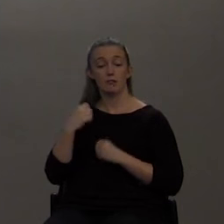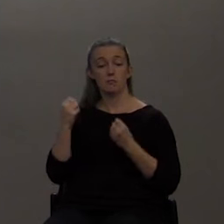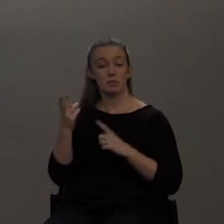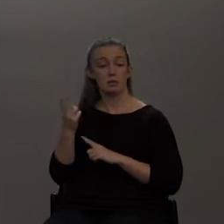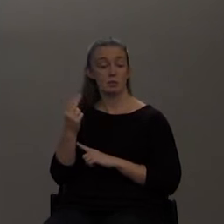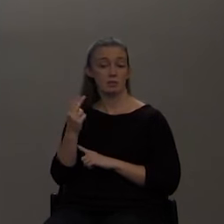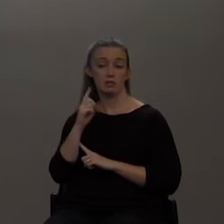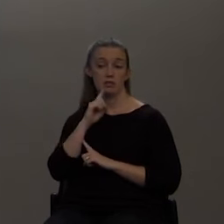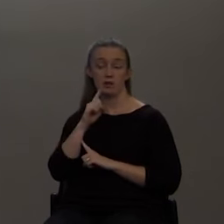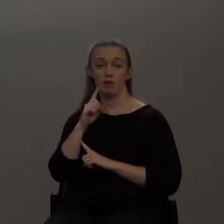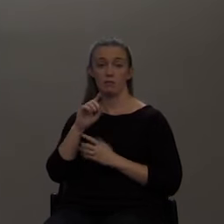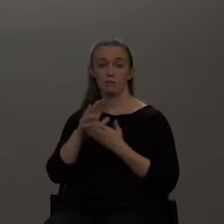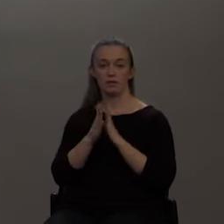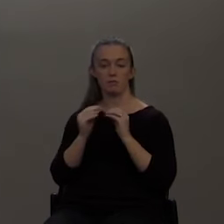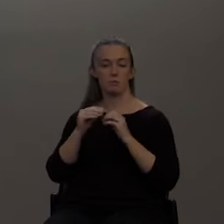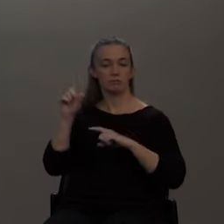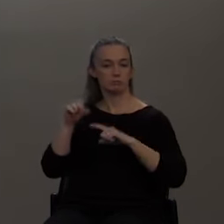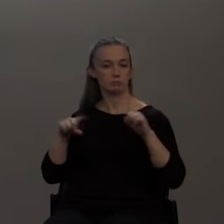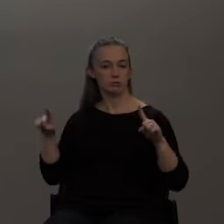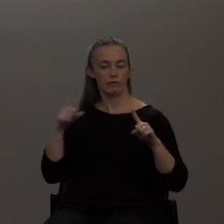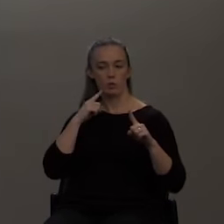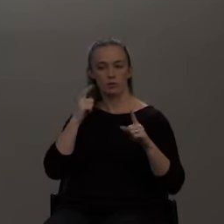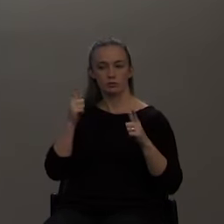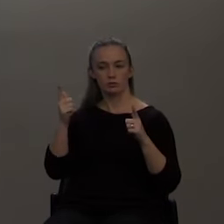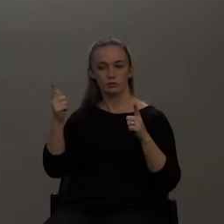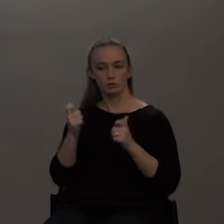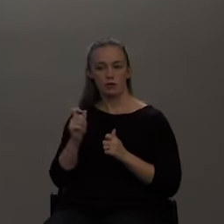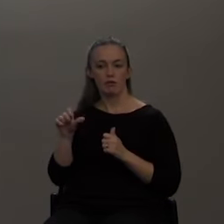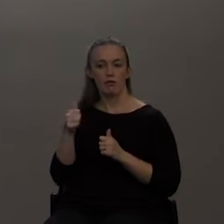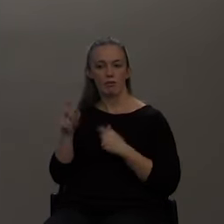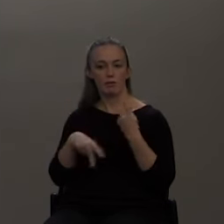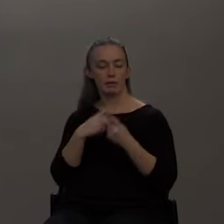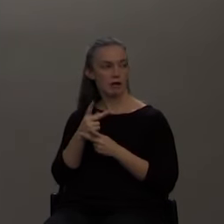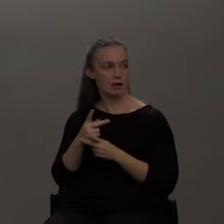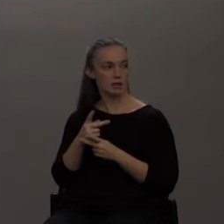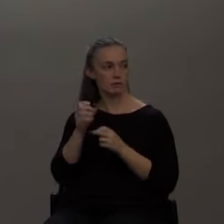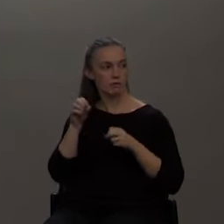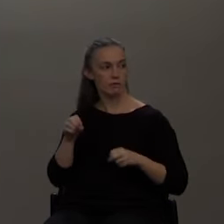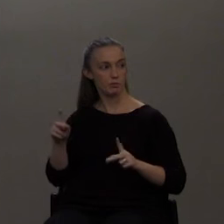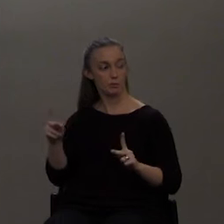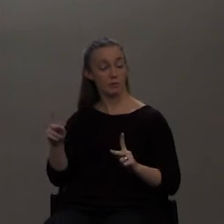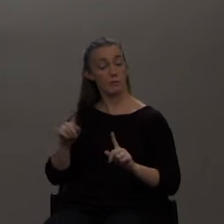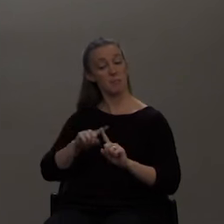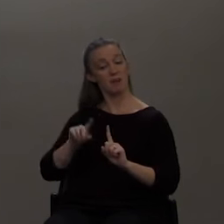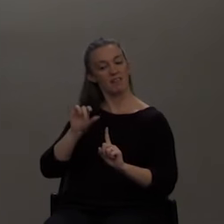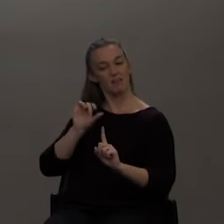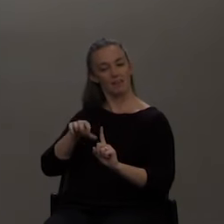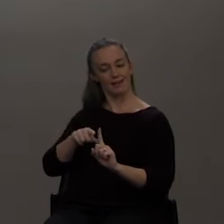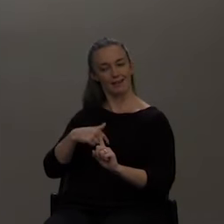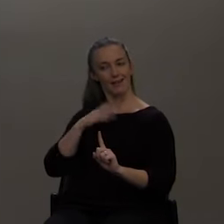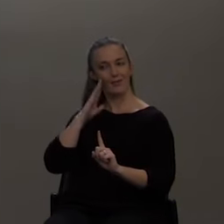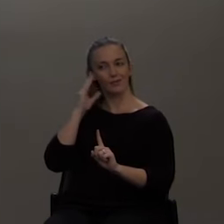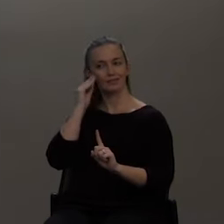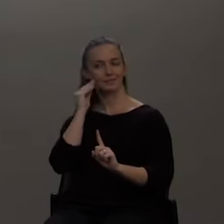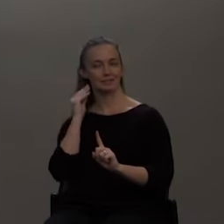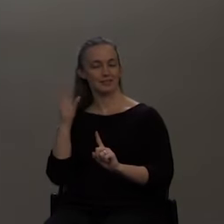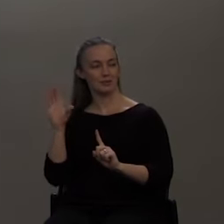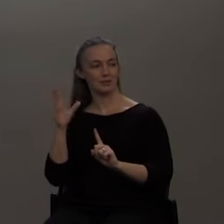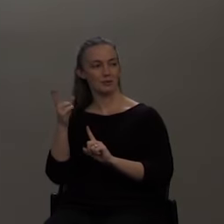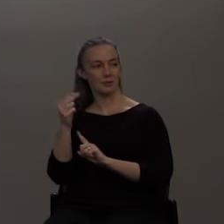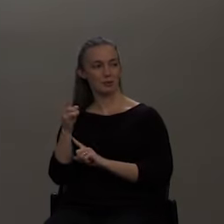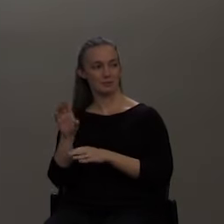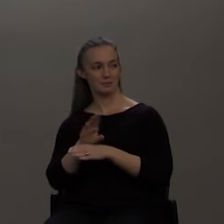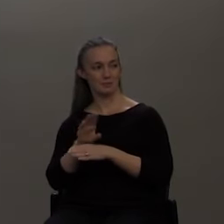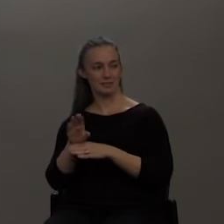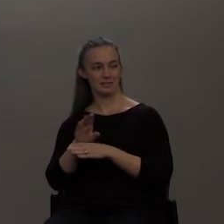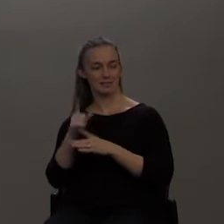hotels are diversifying in that regard to attract other types of opportunities here in the market. But this is one where I'll leave it to the hotelier to decide what they think the